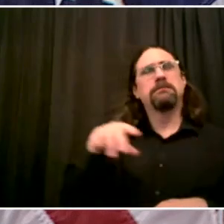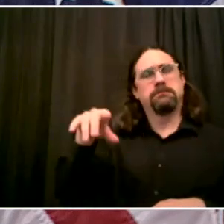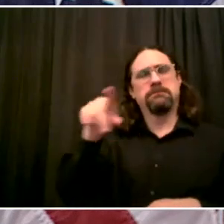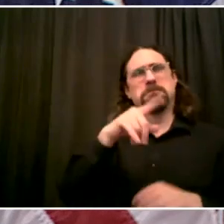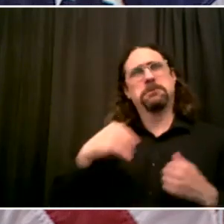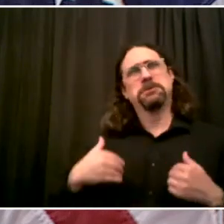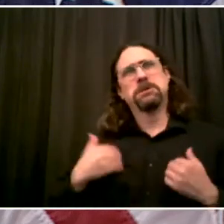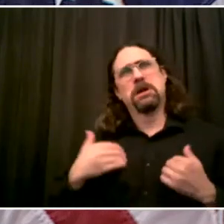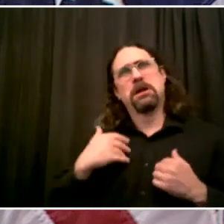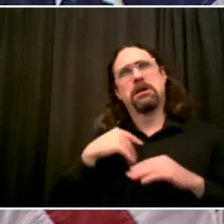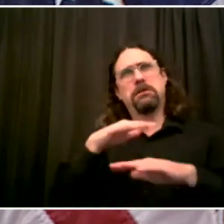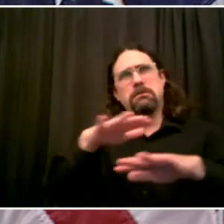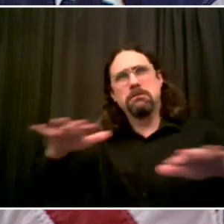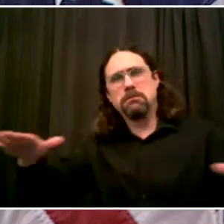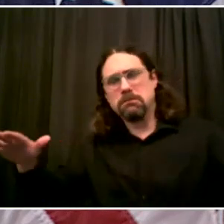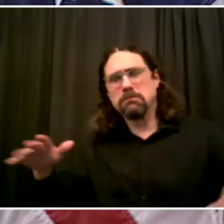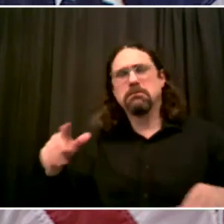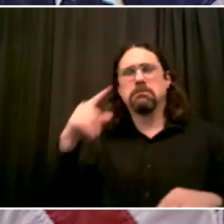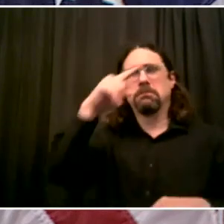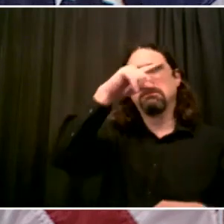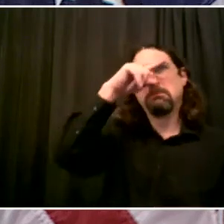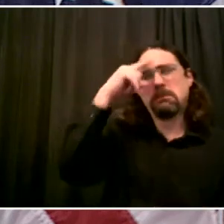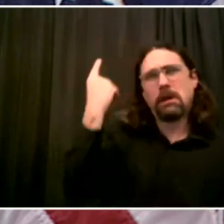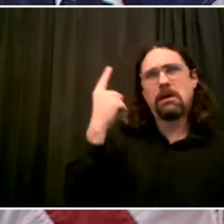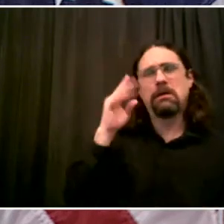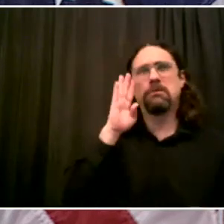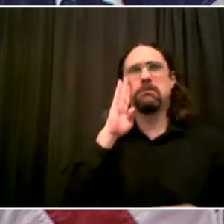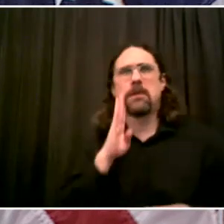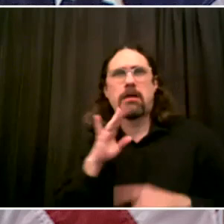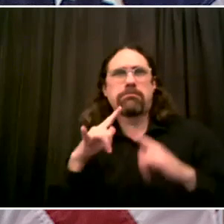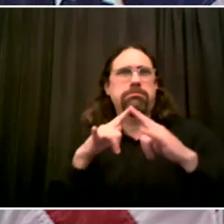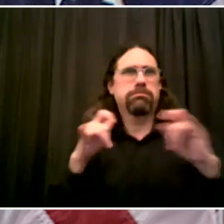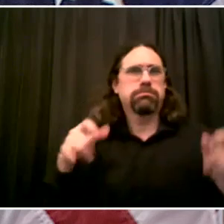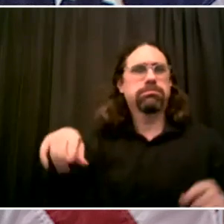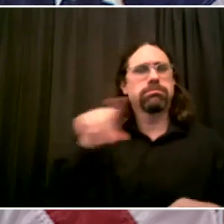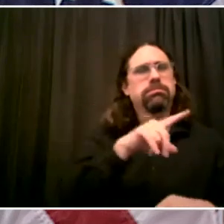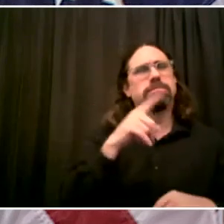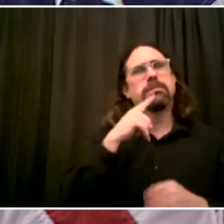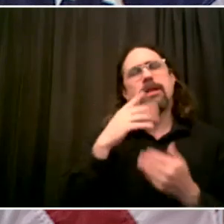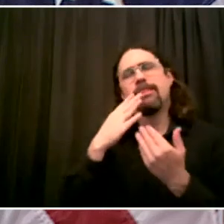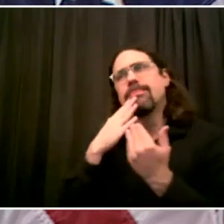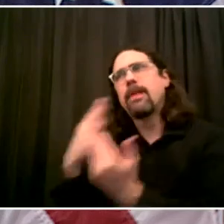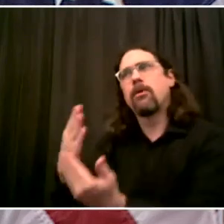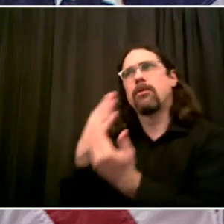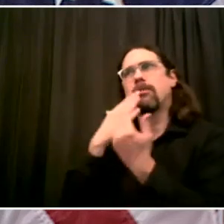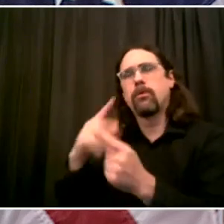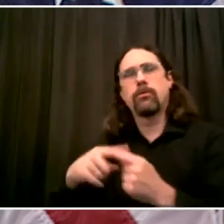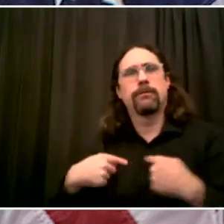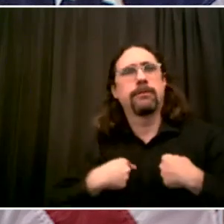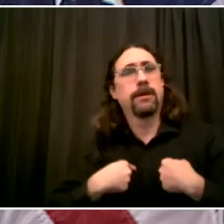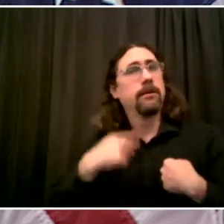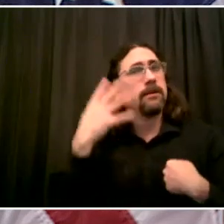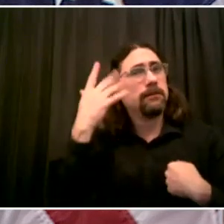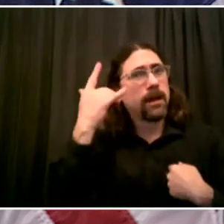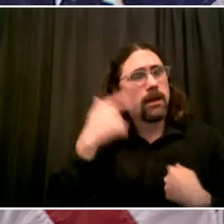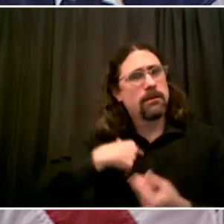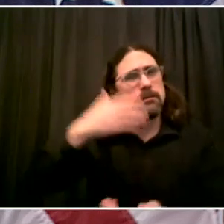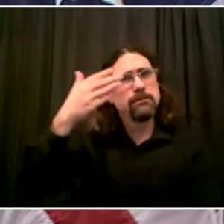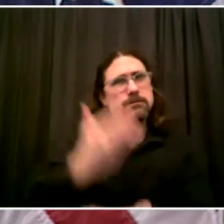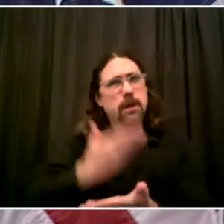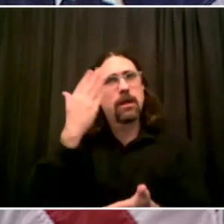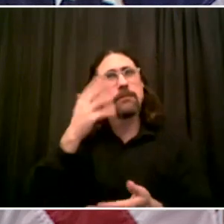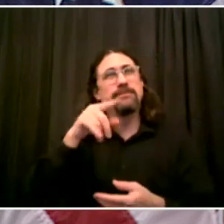people in a given year treated like criminals even though they hadn't done anything, devalued. Young men of color, the future of this